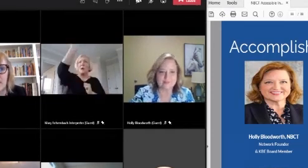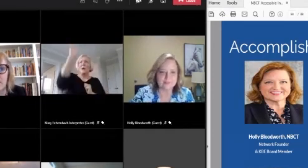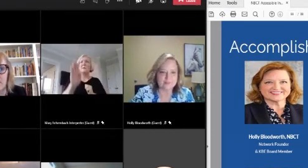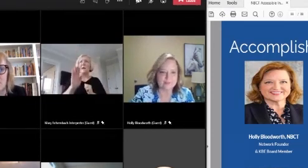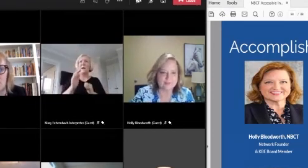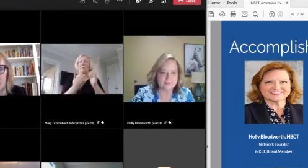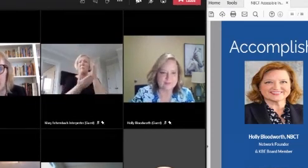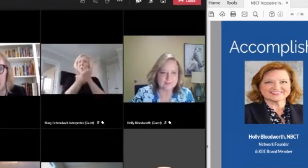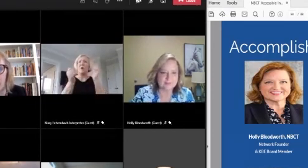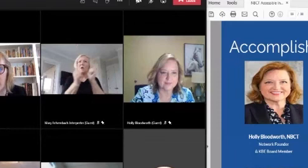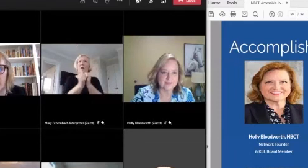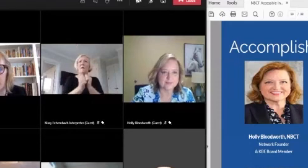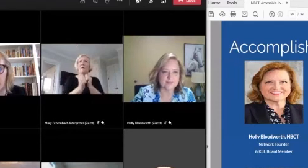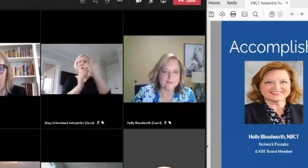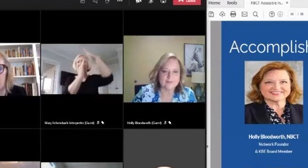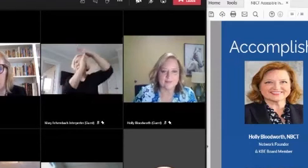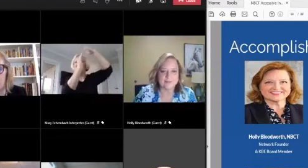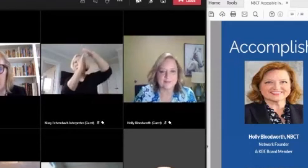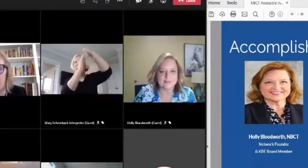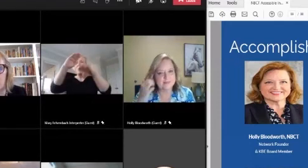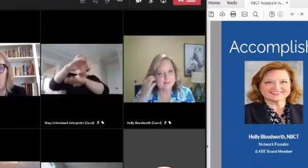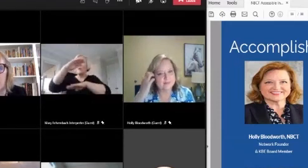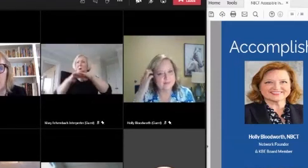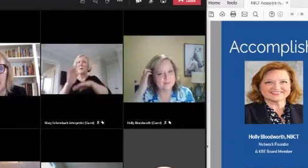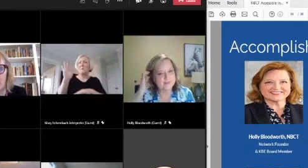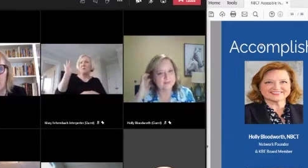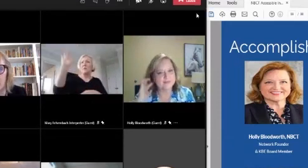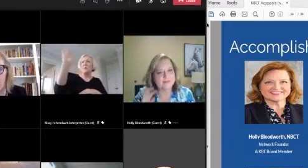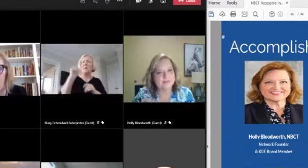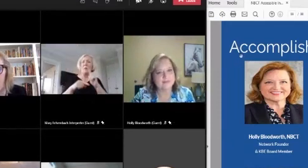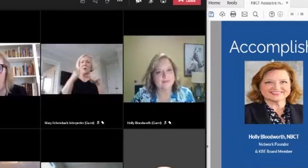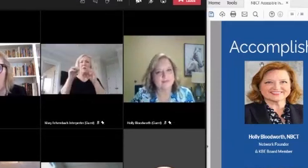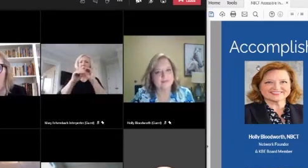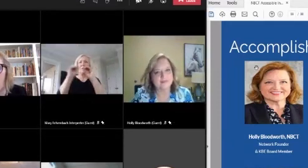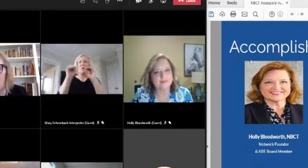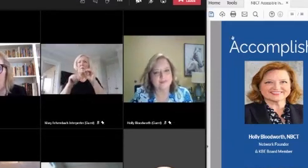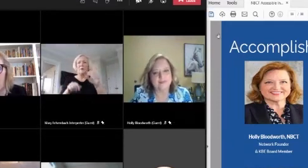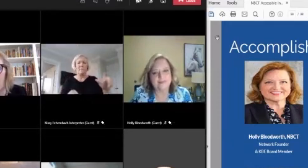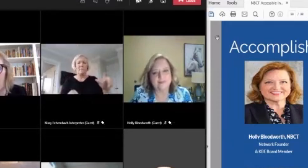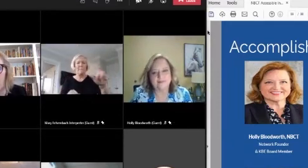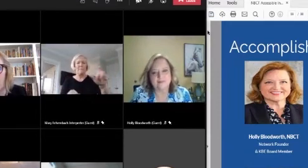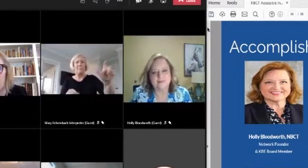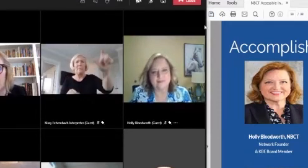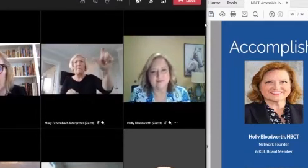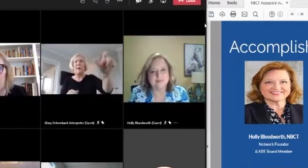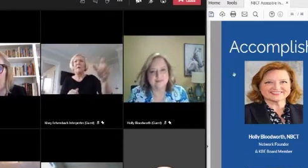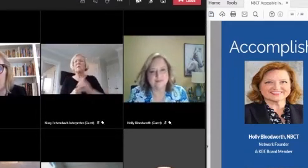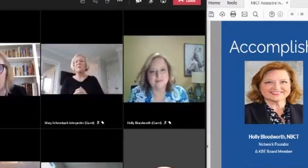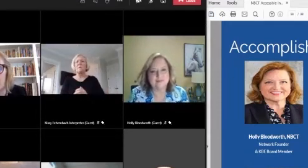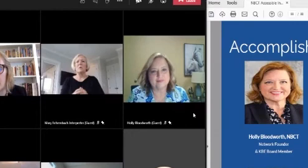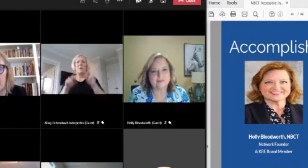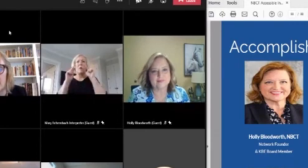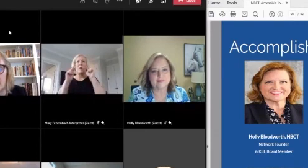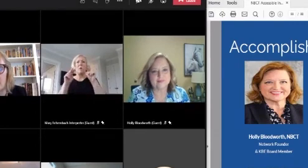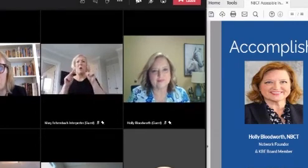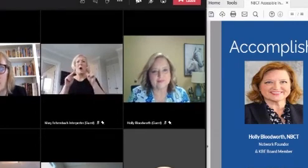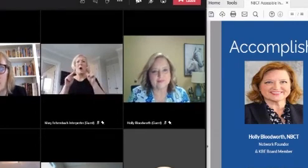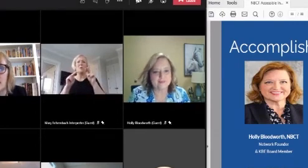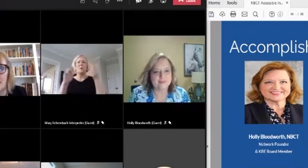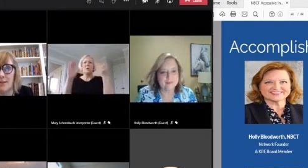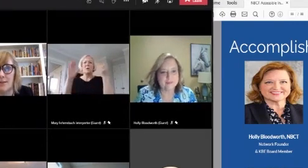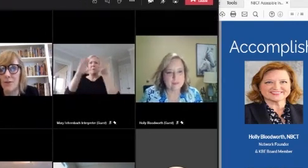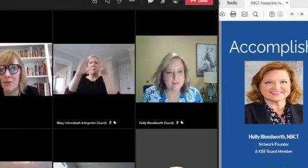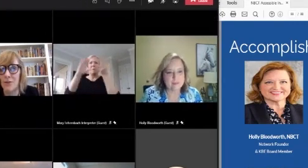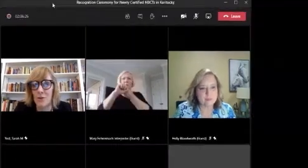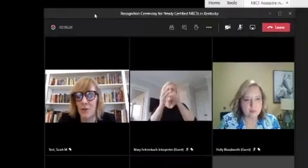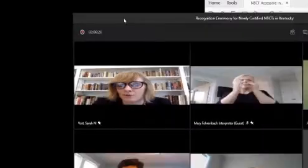the bottom of your screen in Microsoft Teams when you move your mouse. We will watch the participants list for raised hands and try to adhere